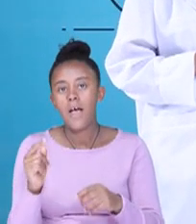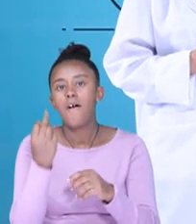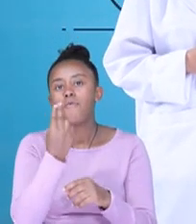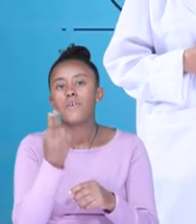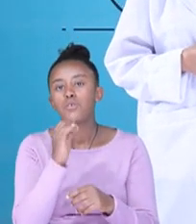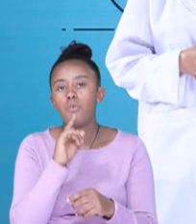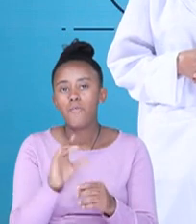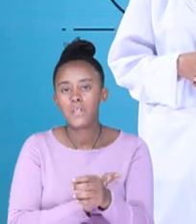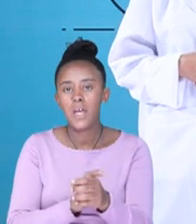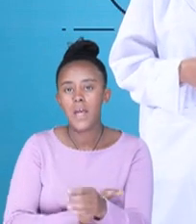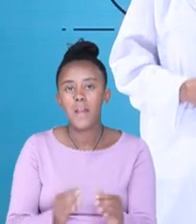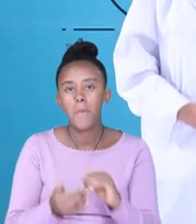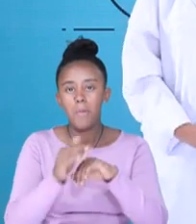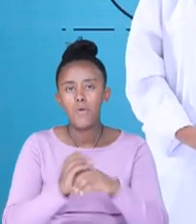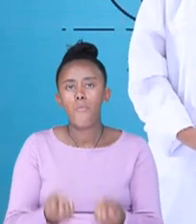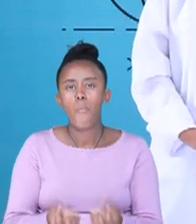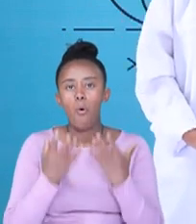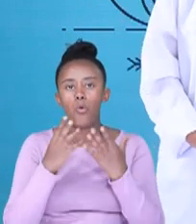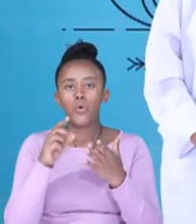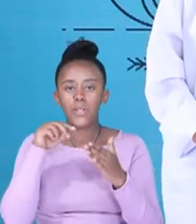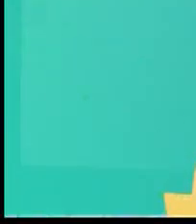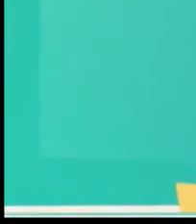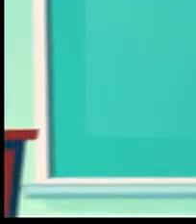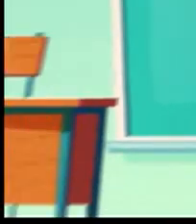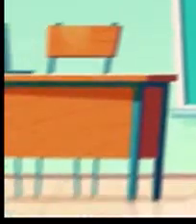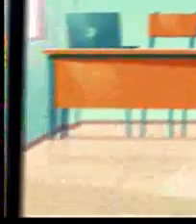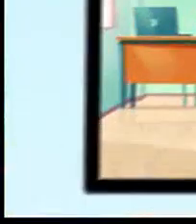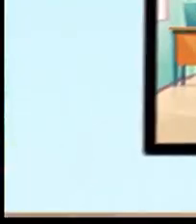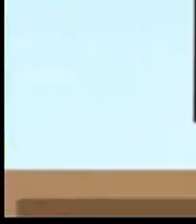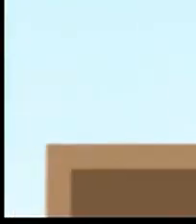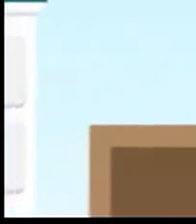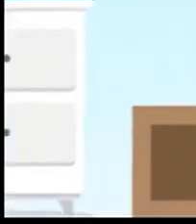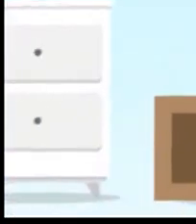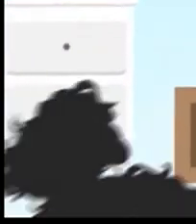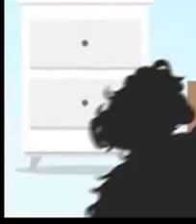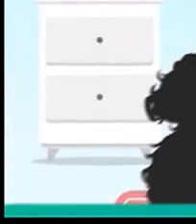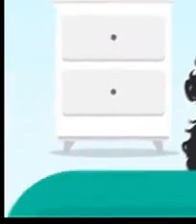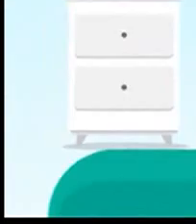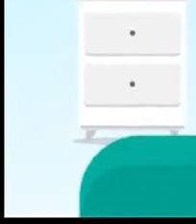cell membrane in more detail. Thank you.